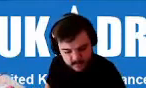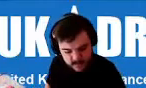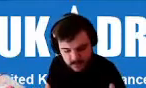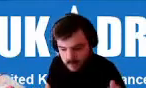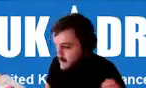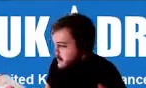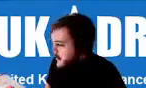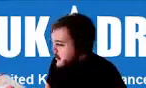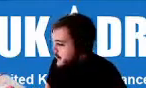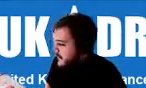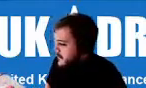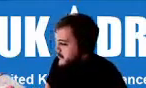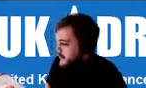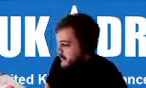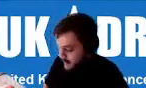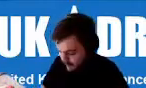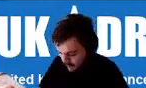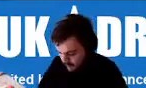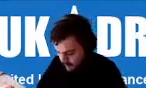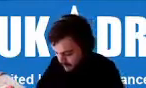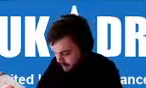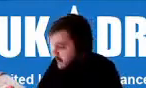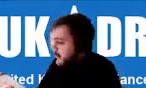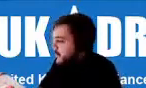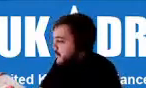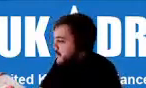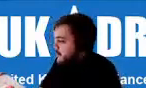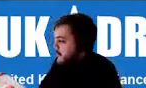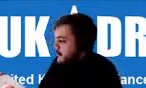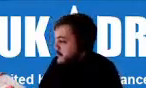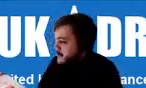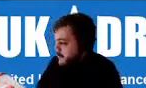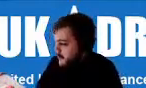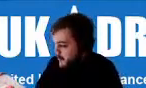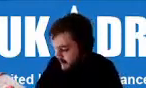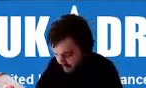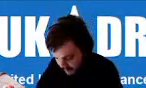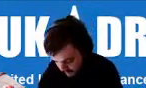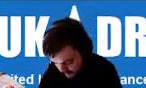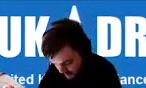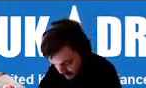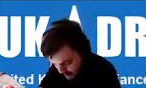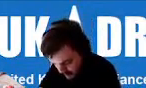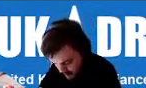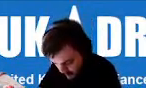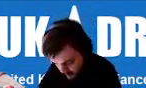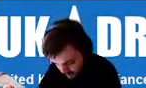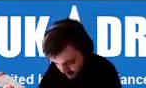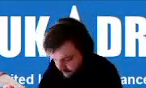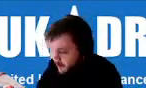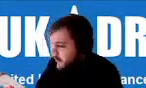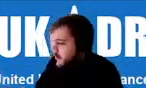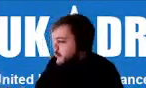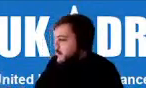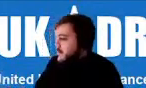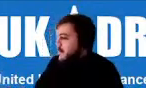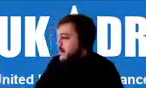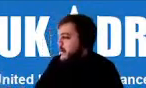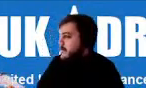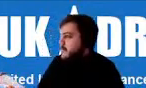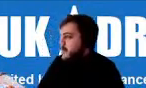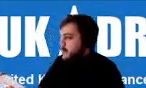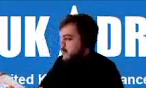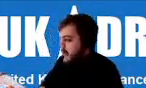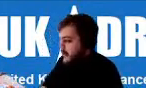much. Thank you, Susanna, for a really informative introduction to UKADR. Okay, so we're now going to move into